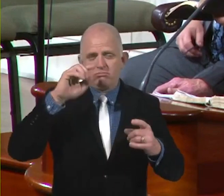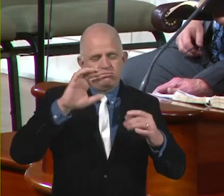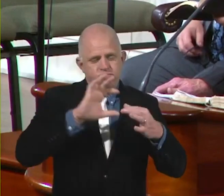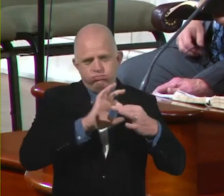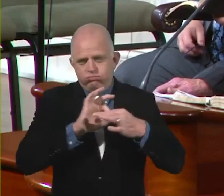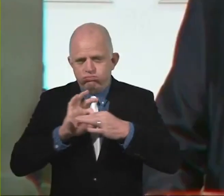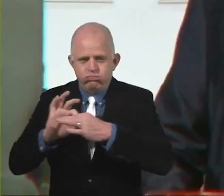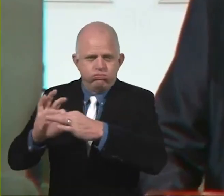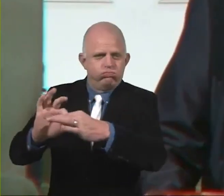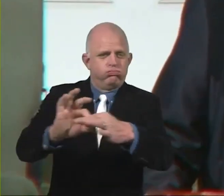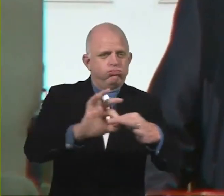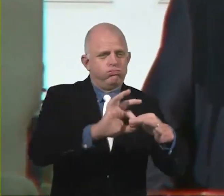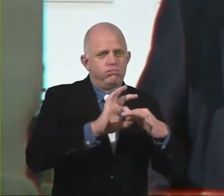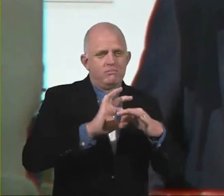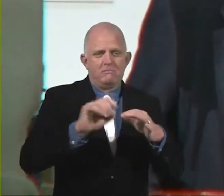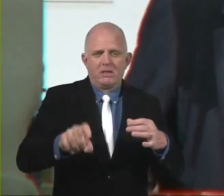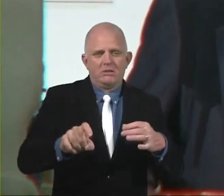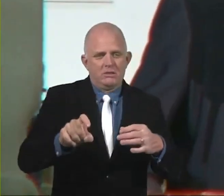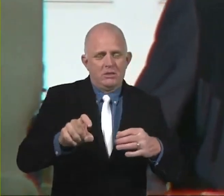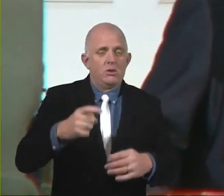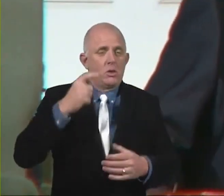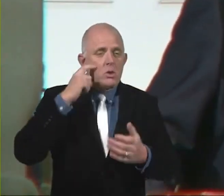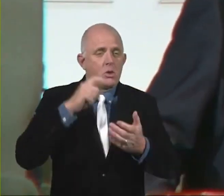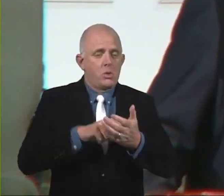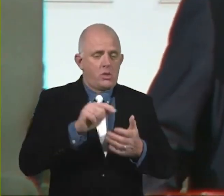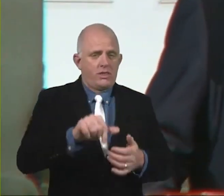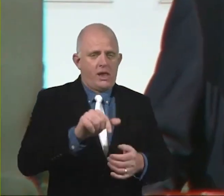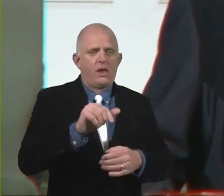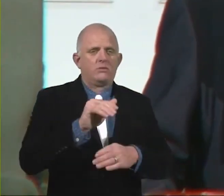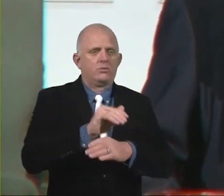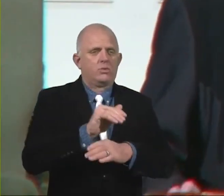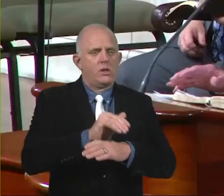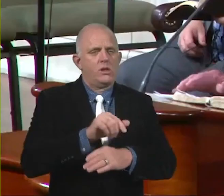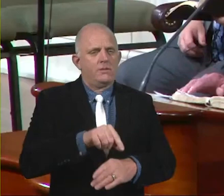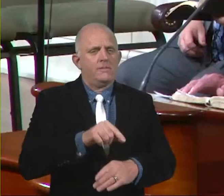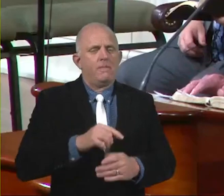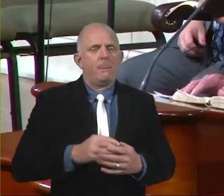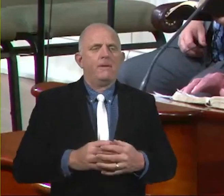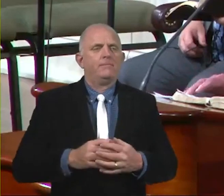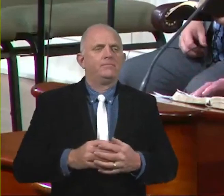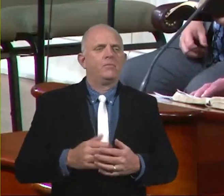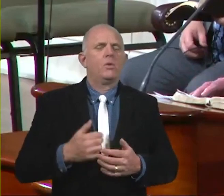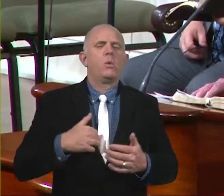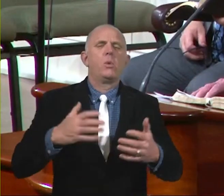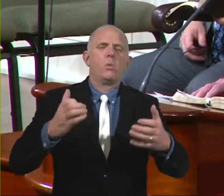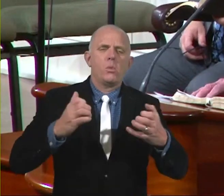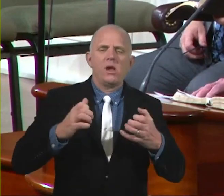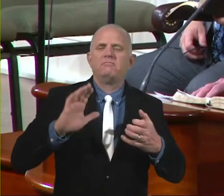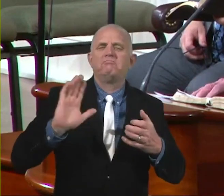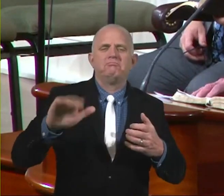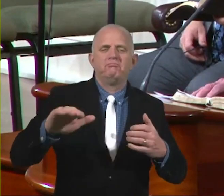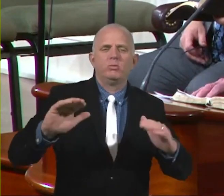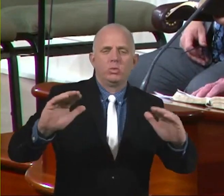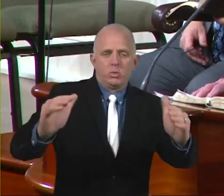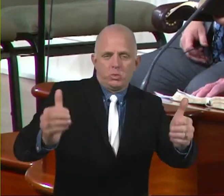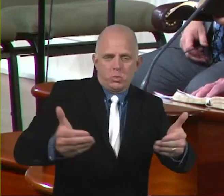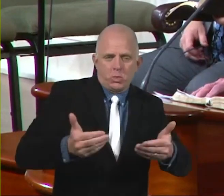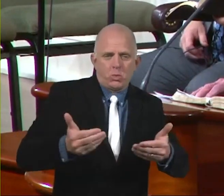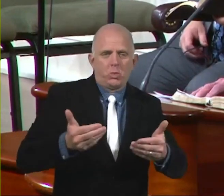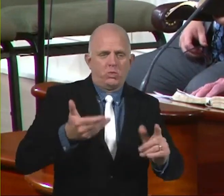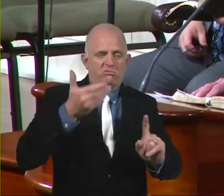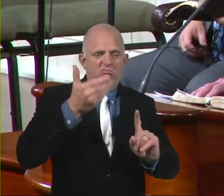Notice, if you would, tonight, let me just take a little while tonight to introduce you to the Lord Jesus